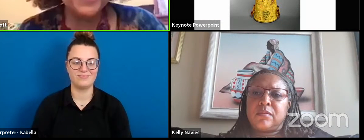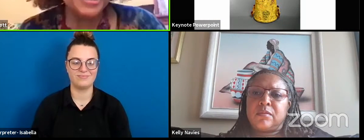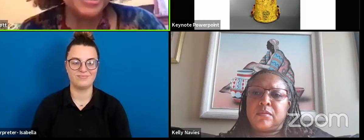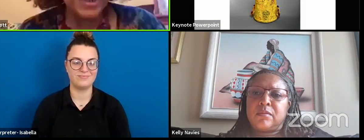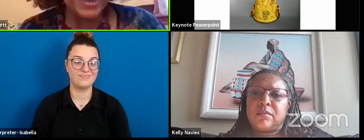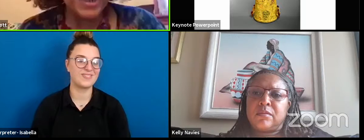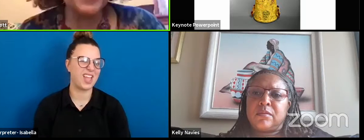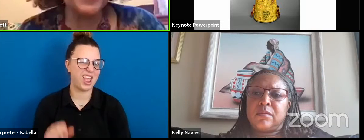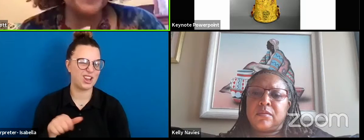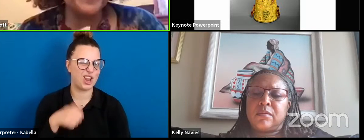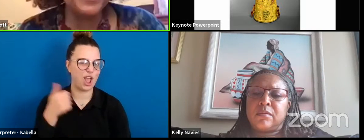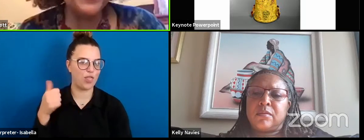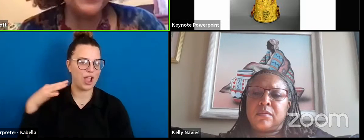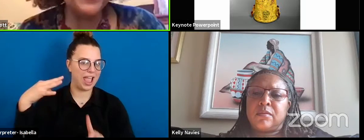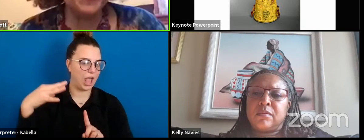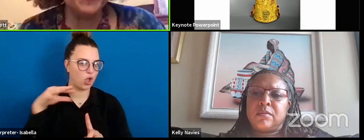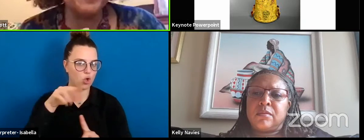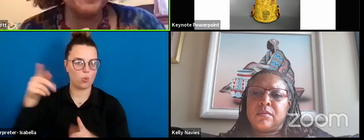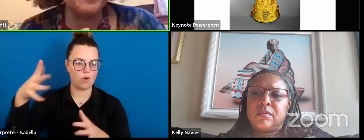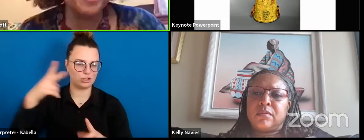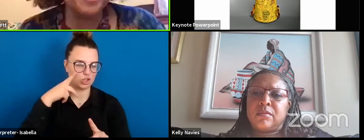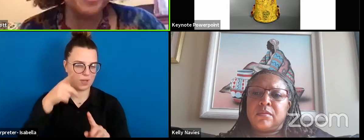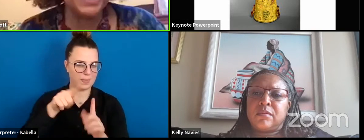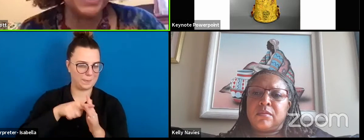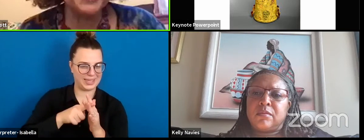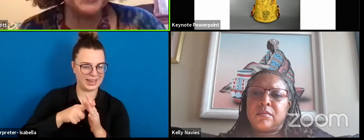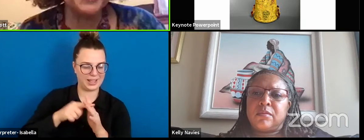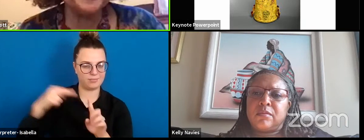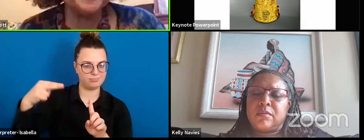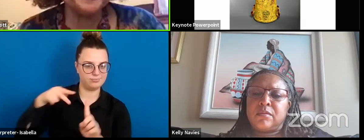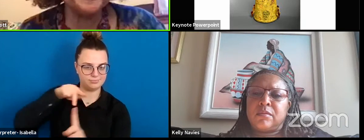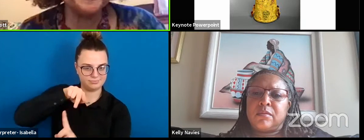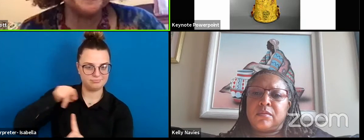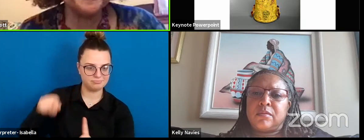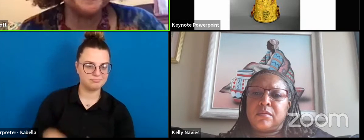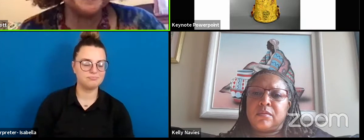This is another angle of the piece that you saw at the very beginning.